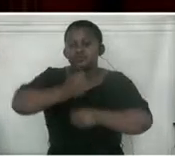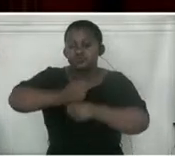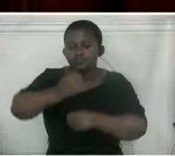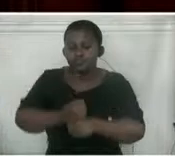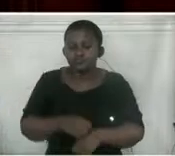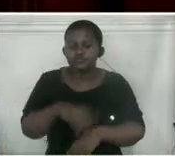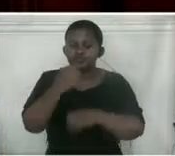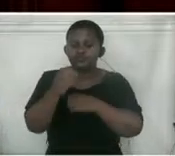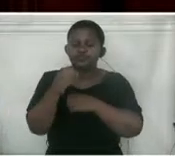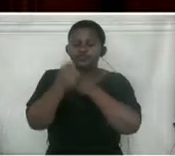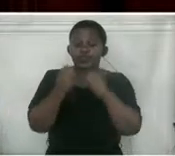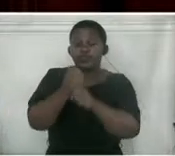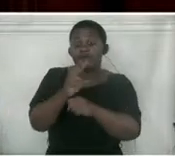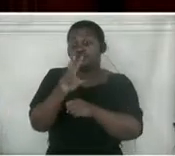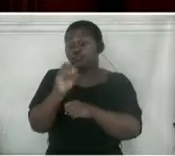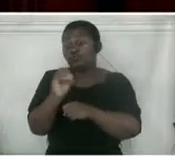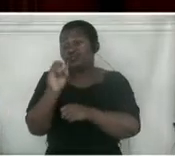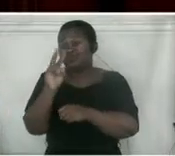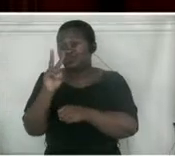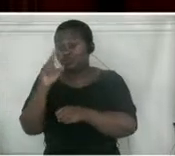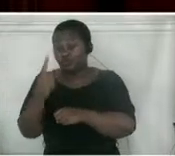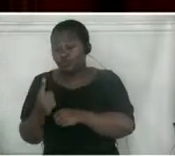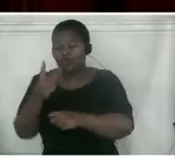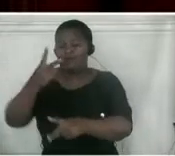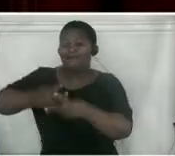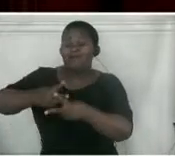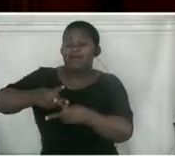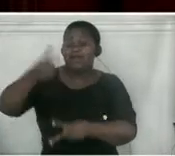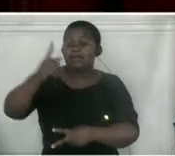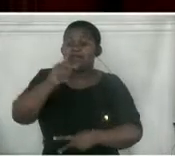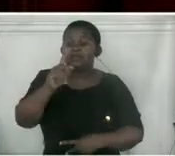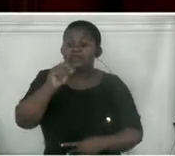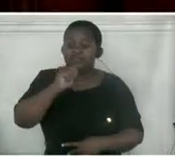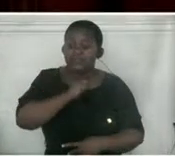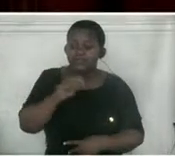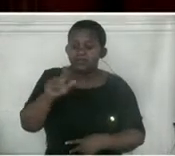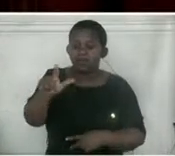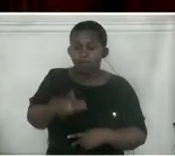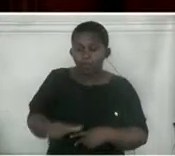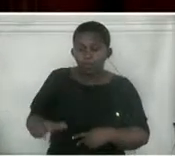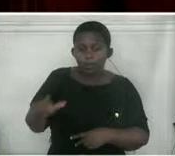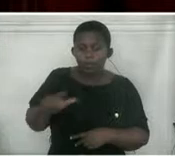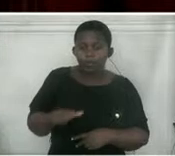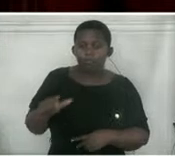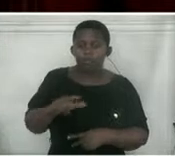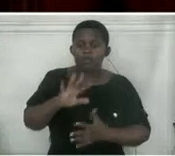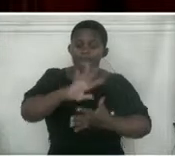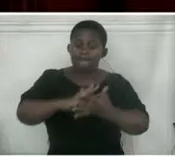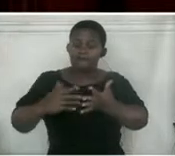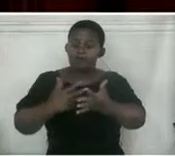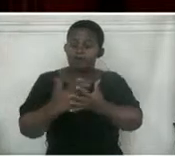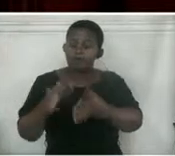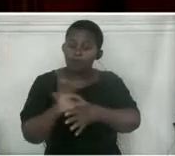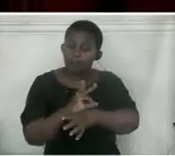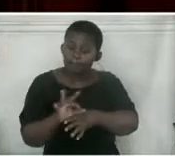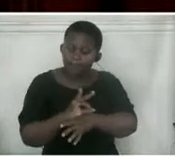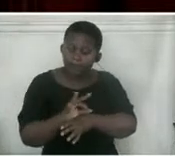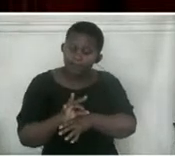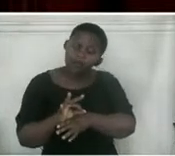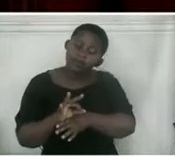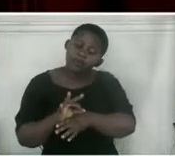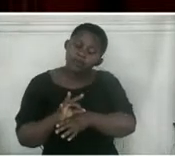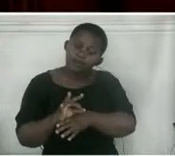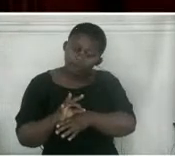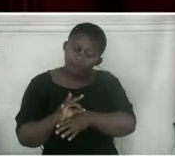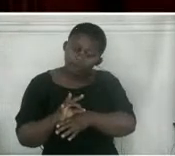2021-2022 financial year, we will finalize the KwaZulu-Natal localization framework plan as part